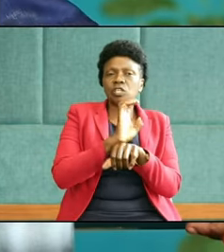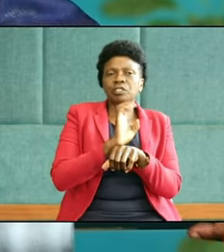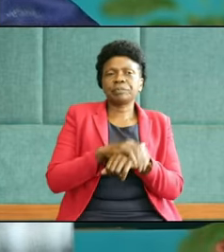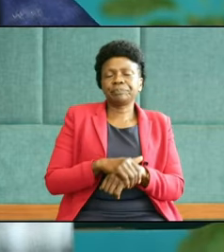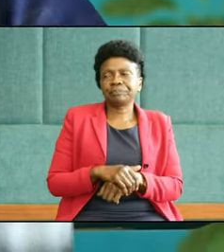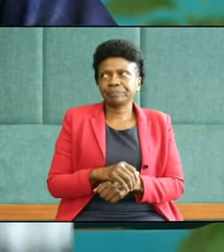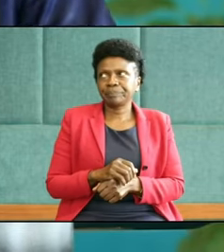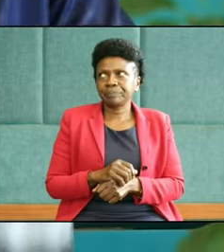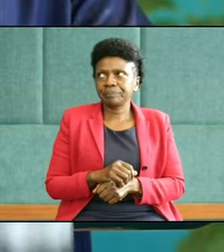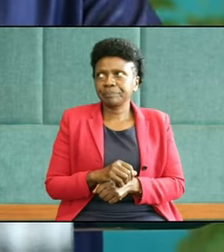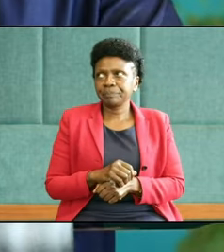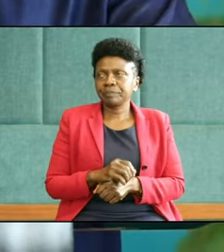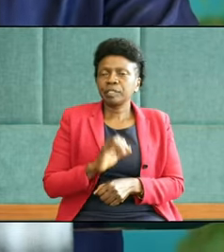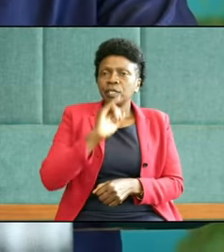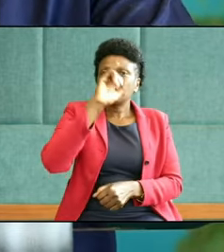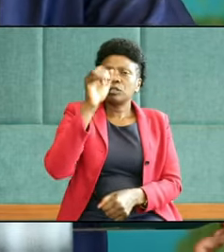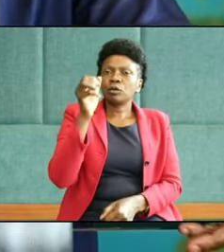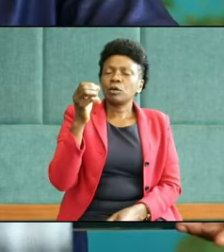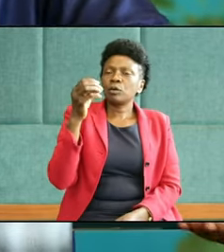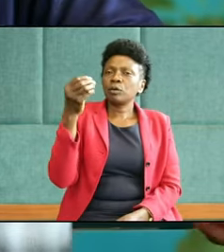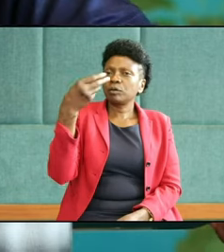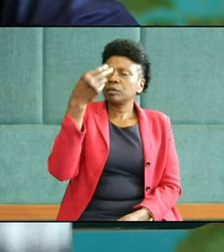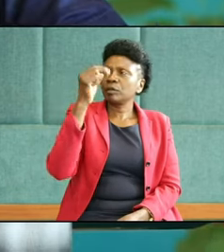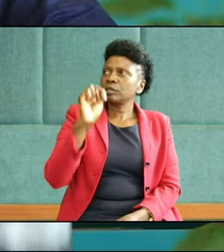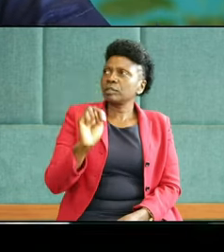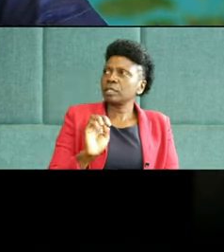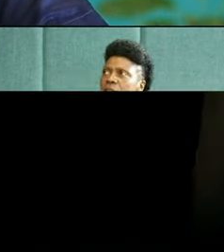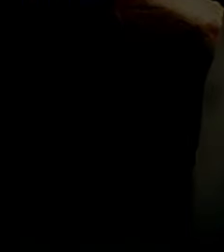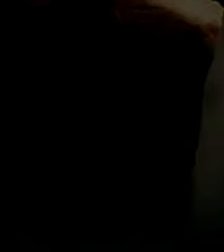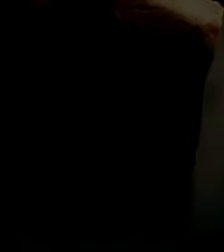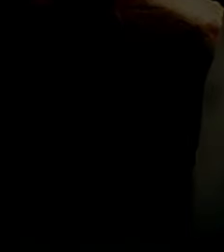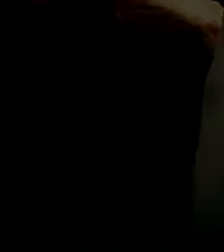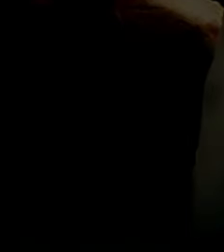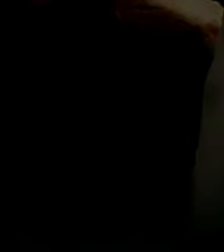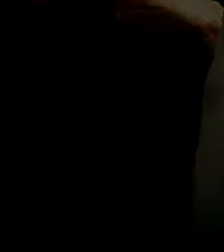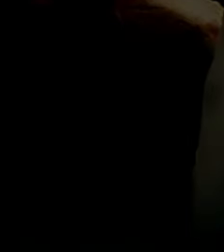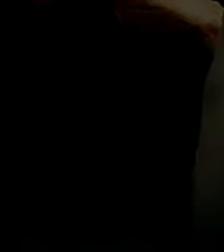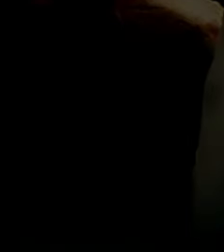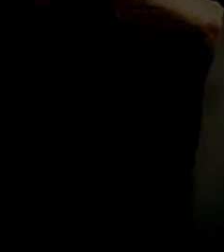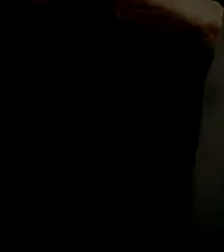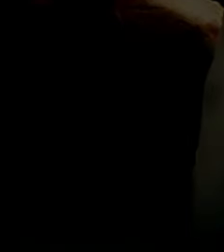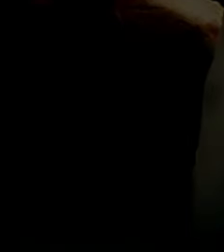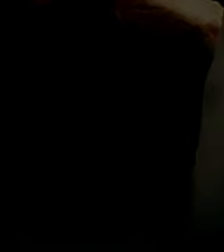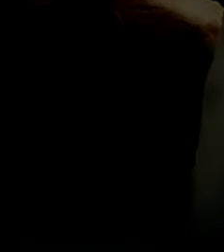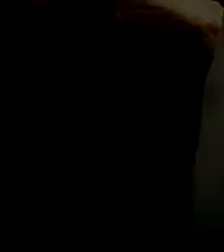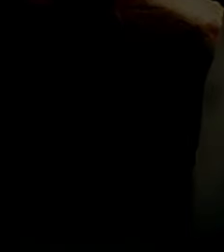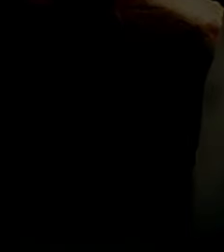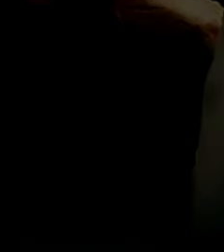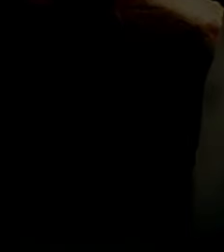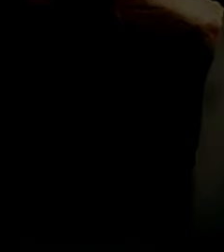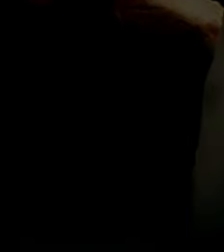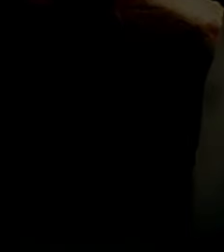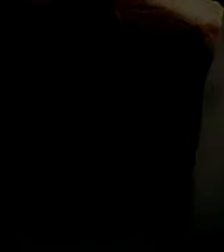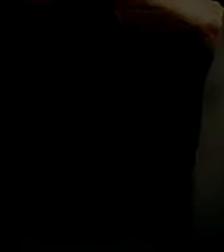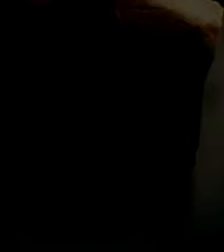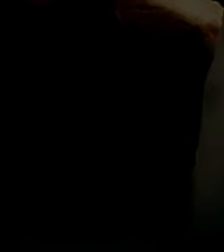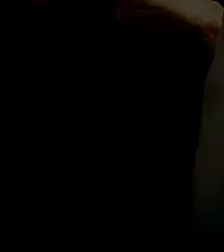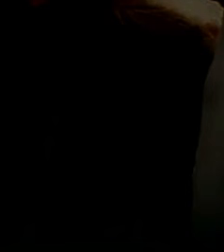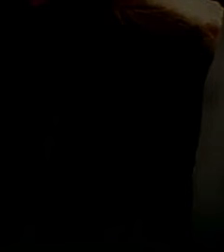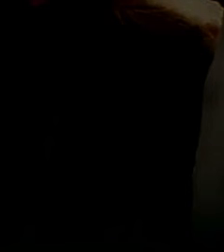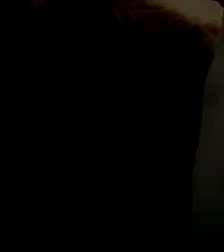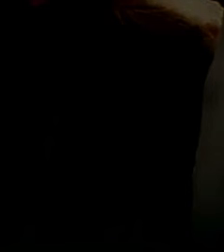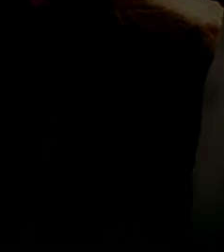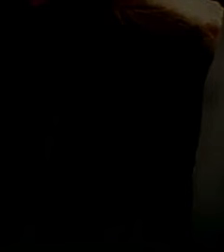17, write it down. John 3, verse 17, for God sent not his Son into the world to condemn